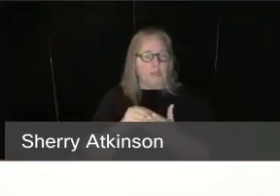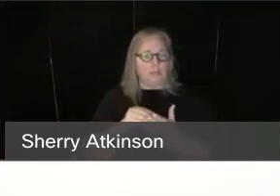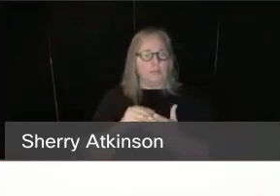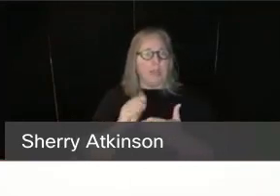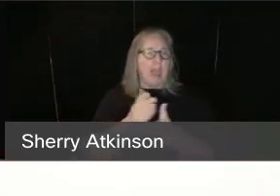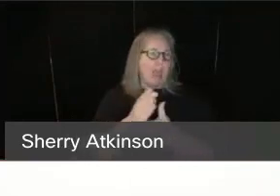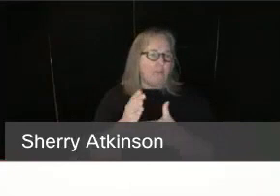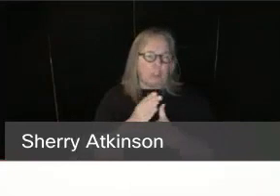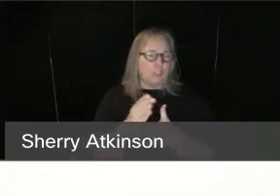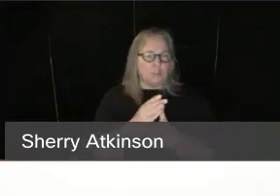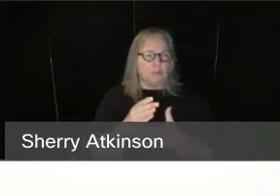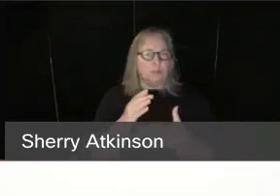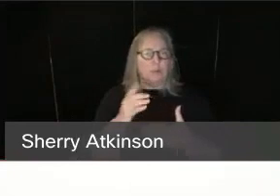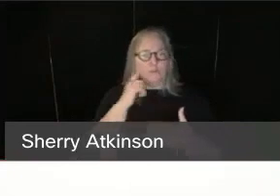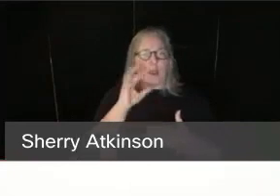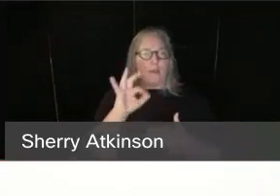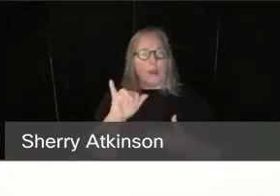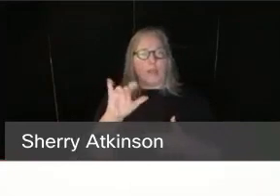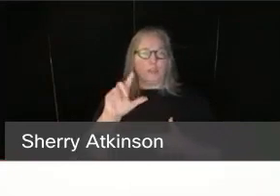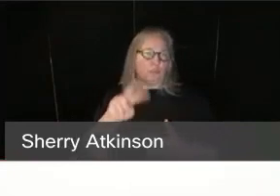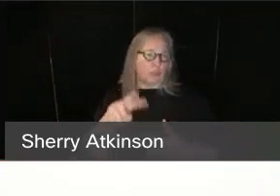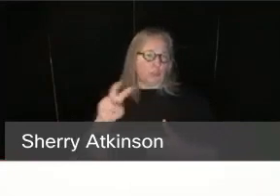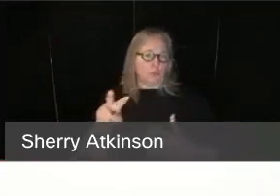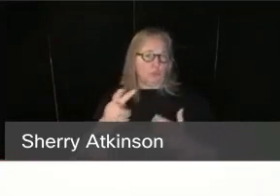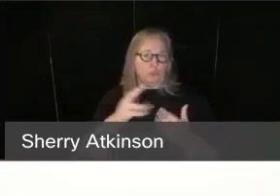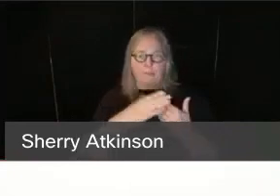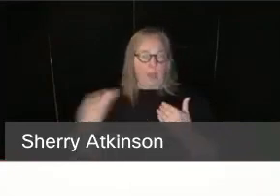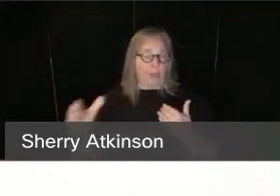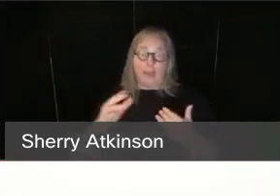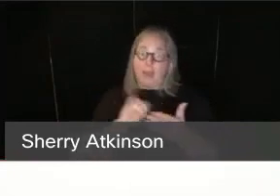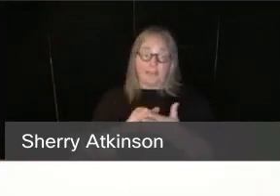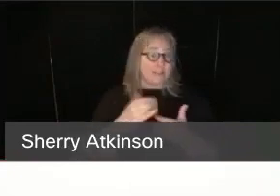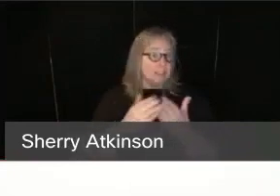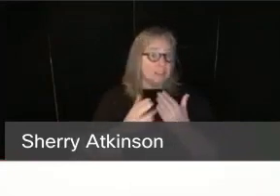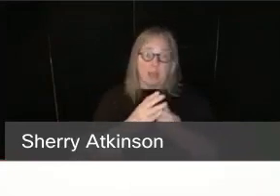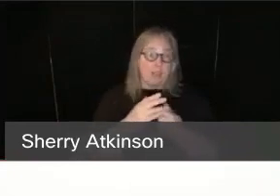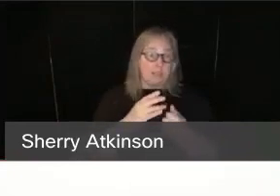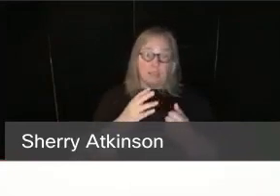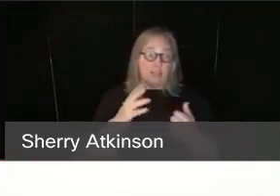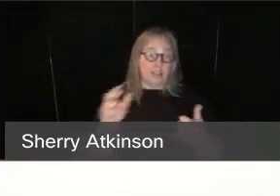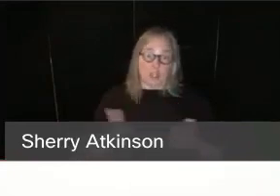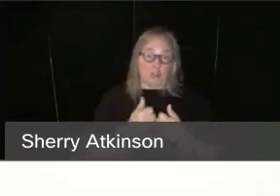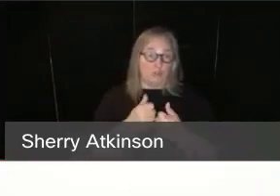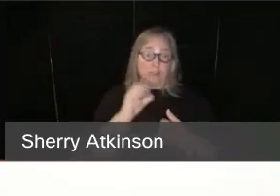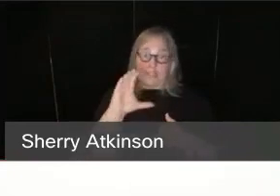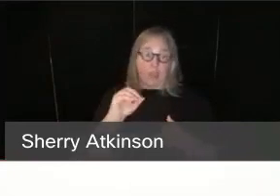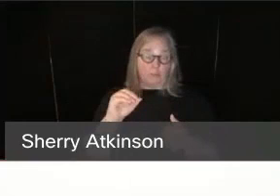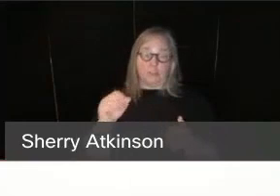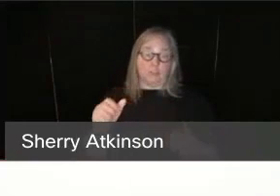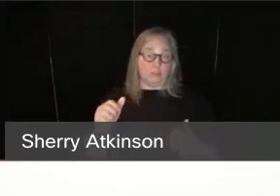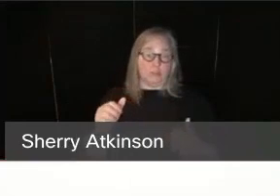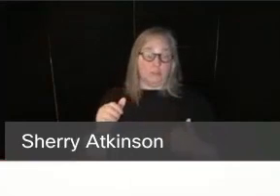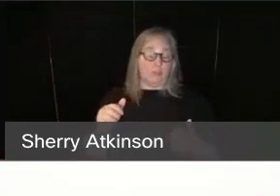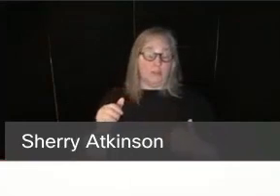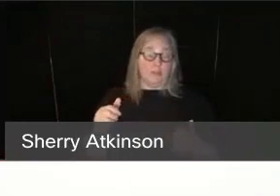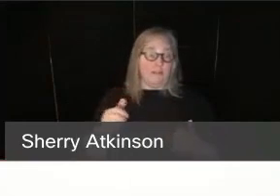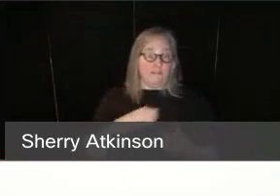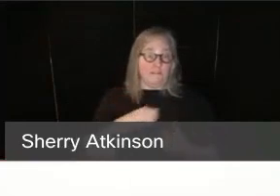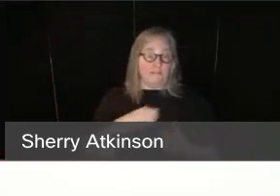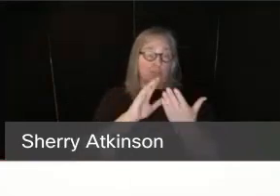is despite the challenges the county is facing, like everybody else, with the fiscal challenges and